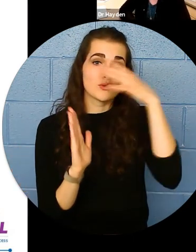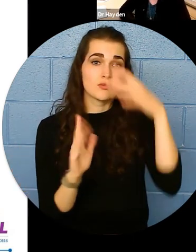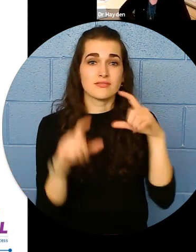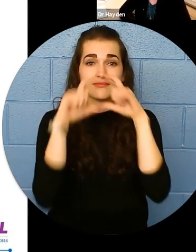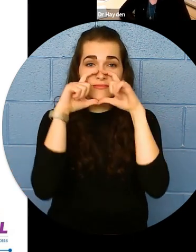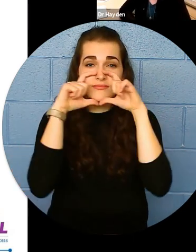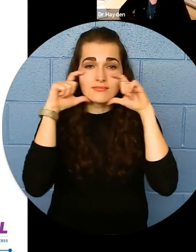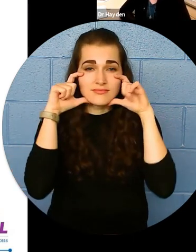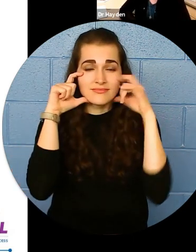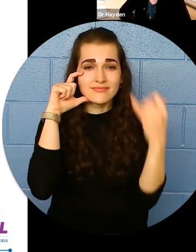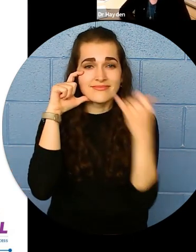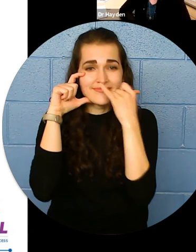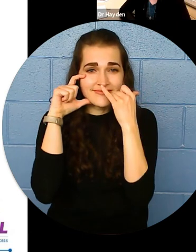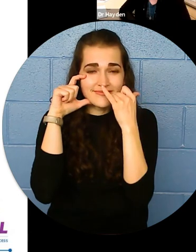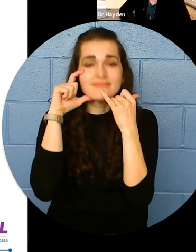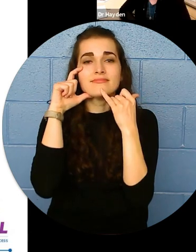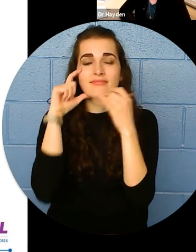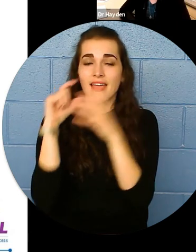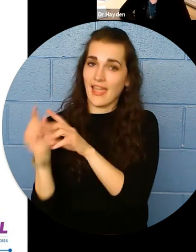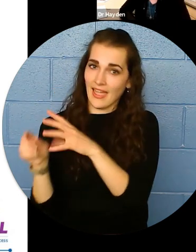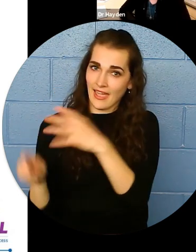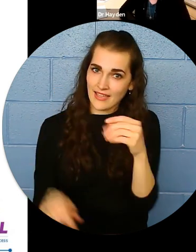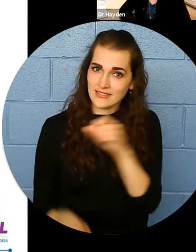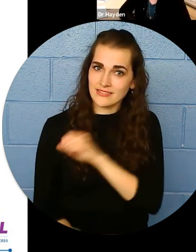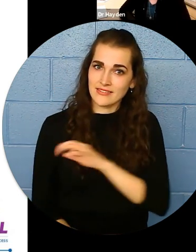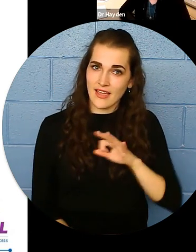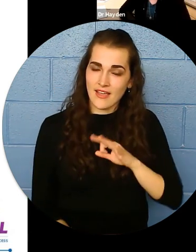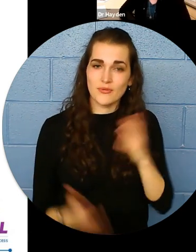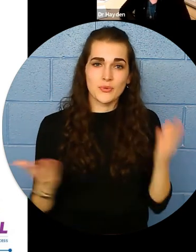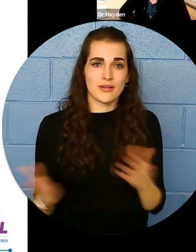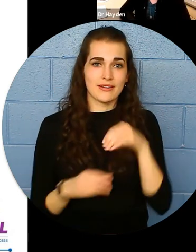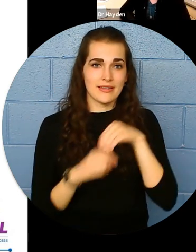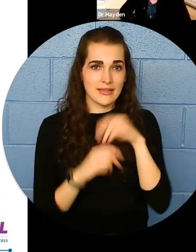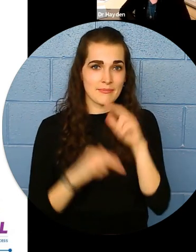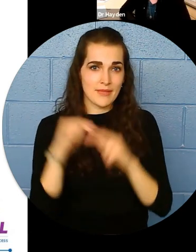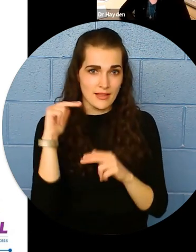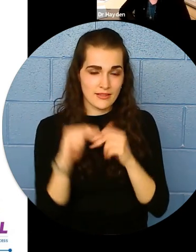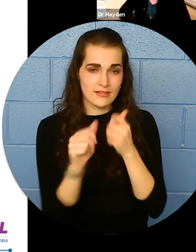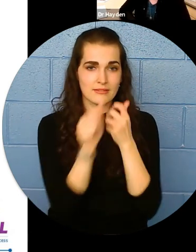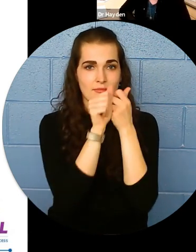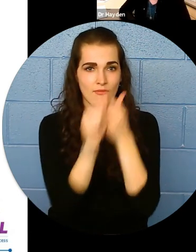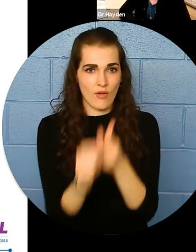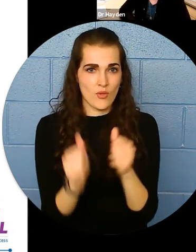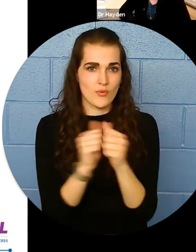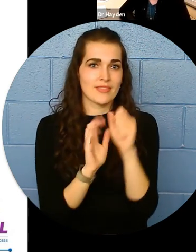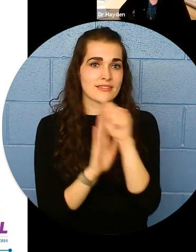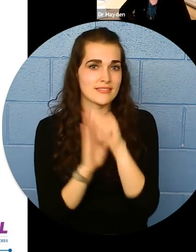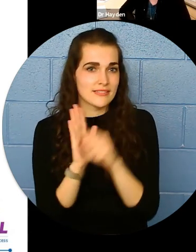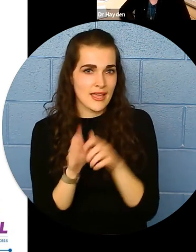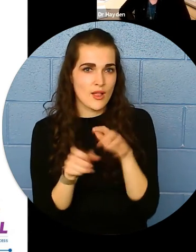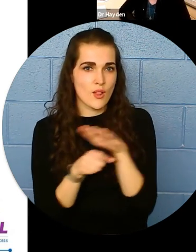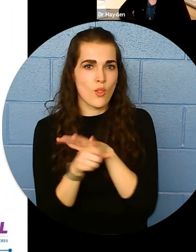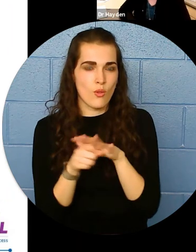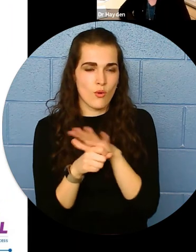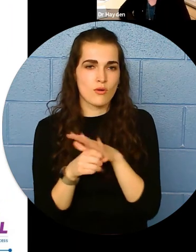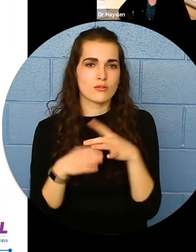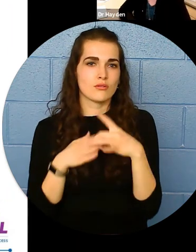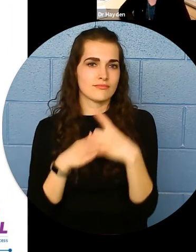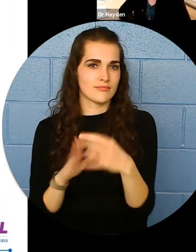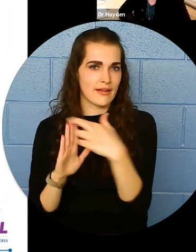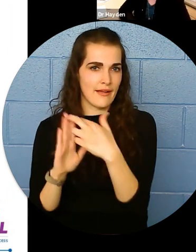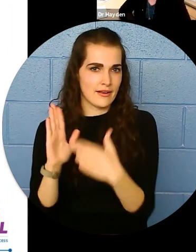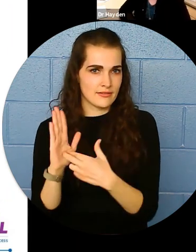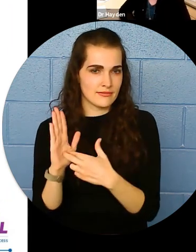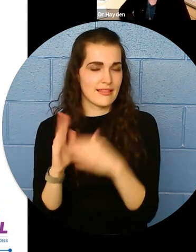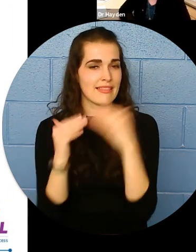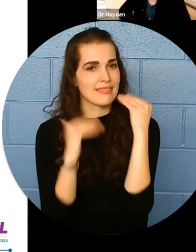their face masks on, as well as our staff, when we are here in the building in accordance to state and local guidance. Again, there is a